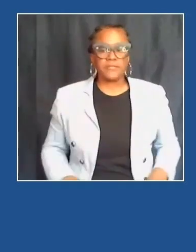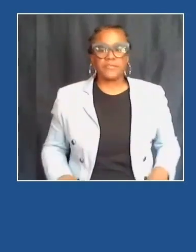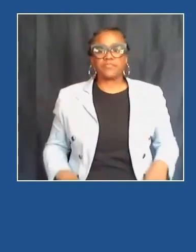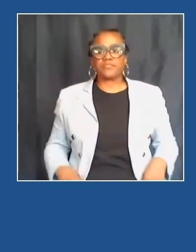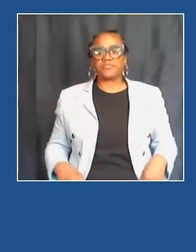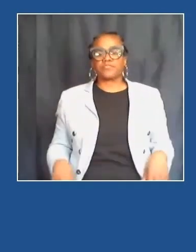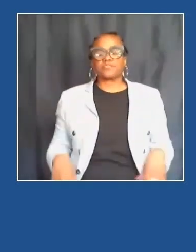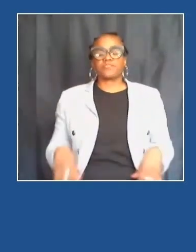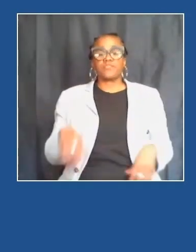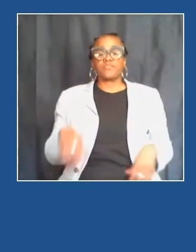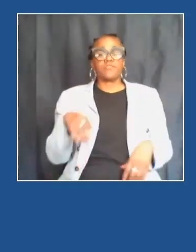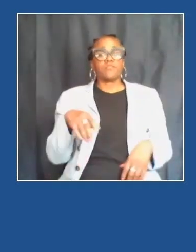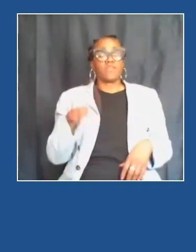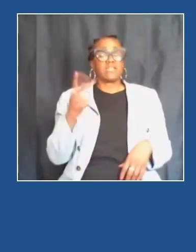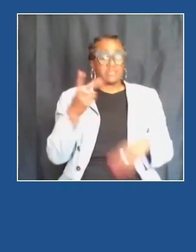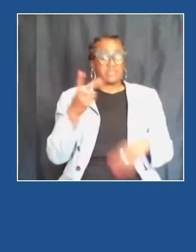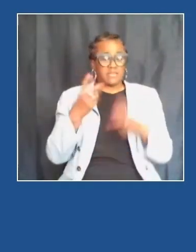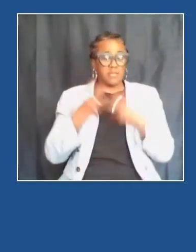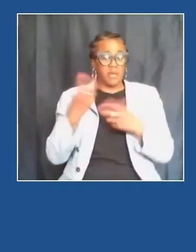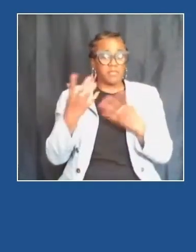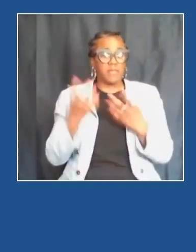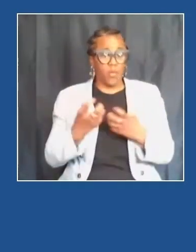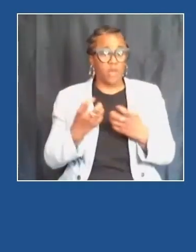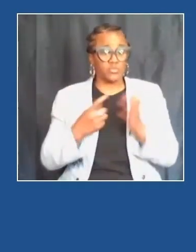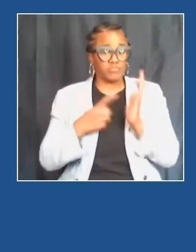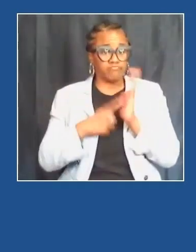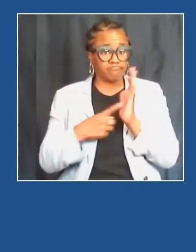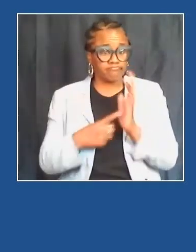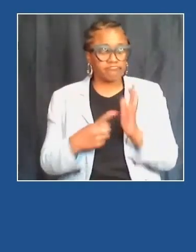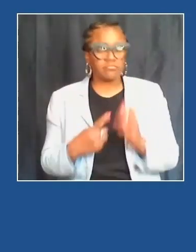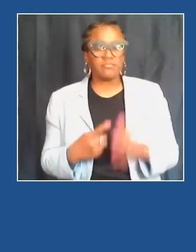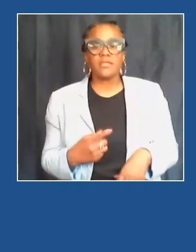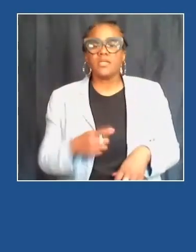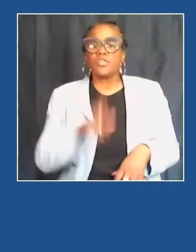All right, a second problem I want to highlight is